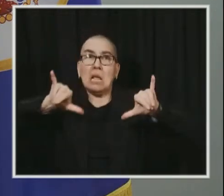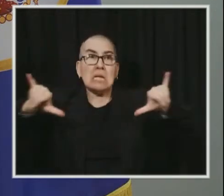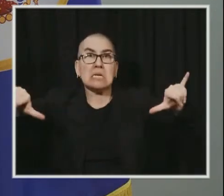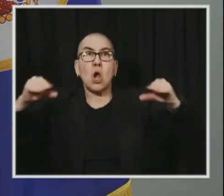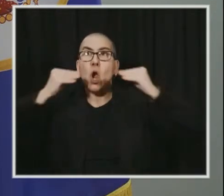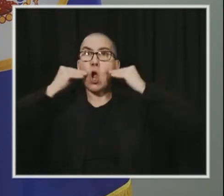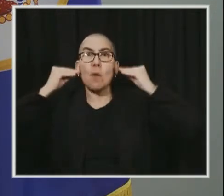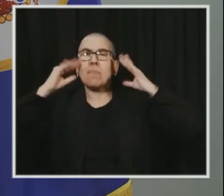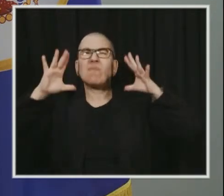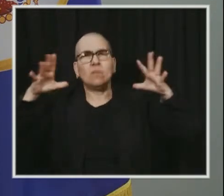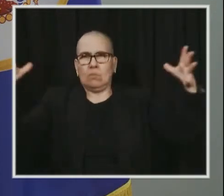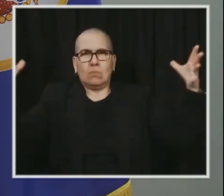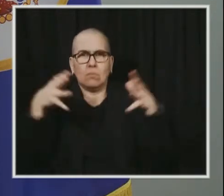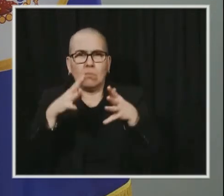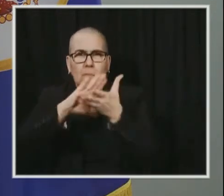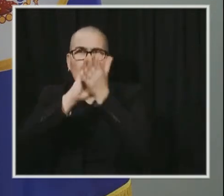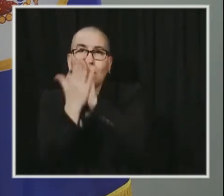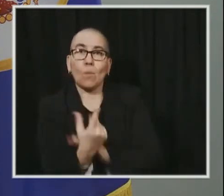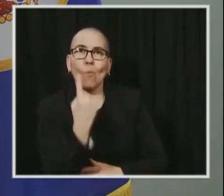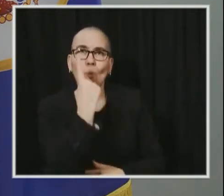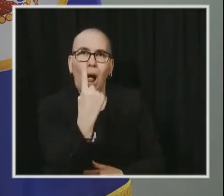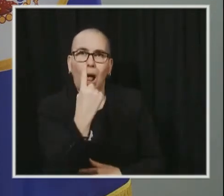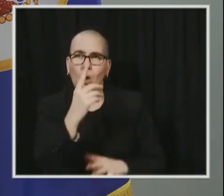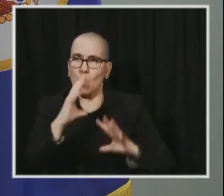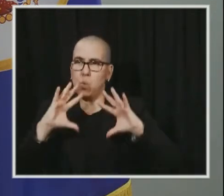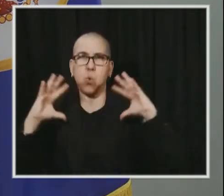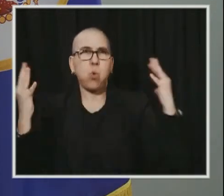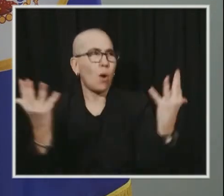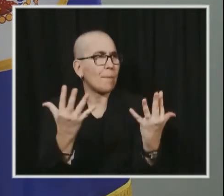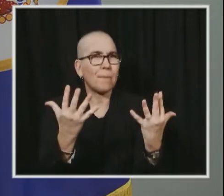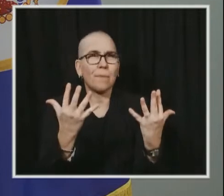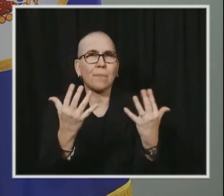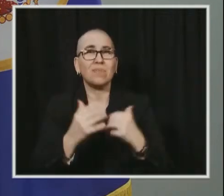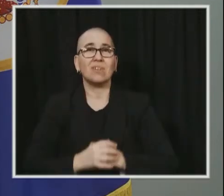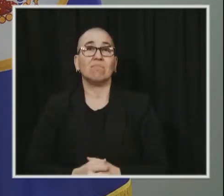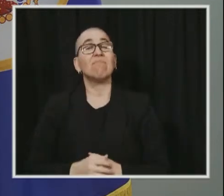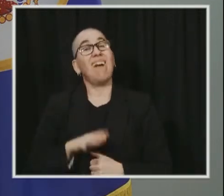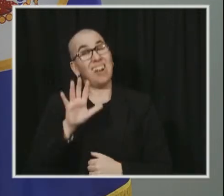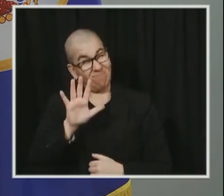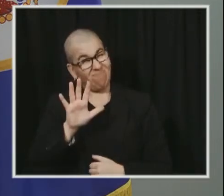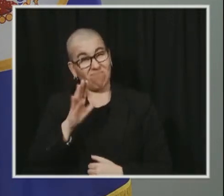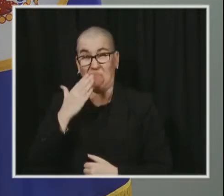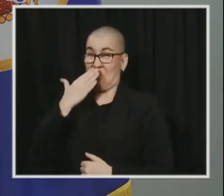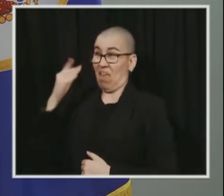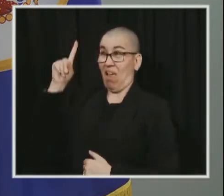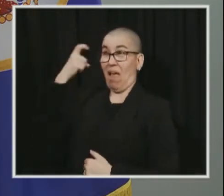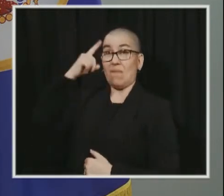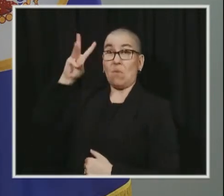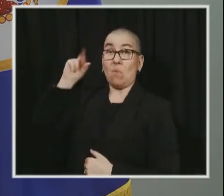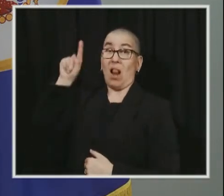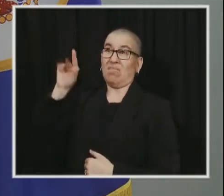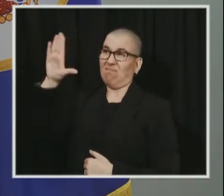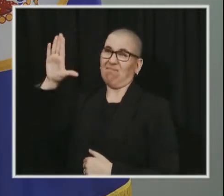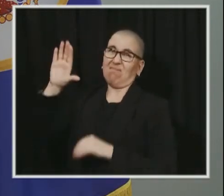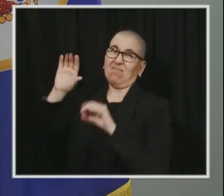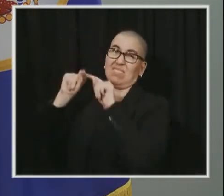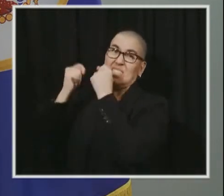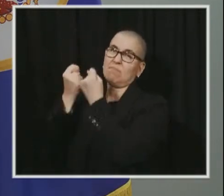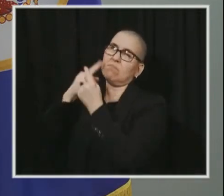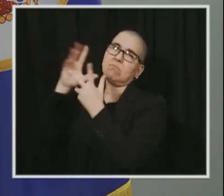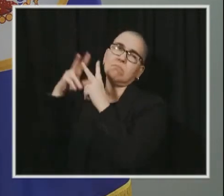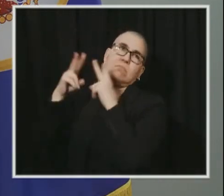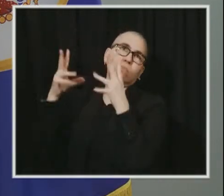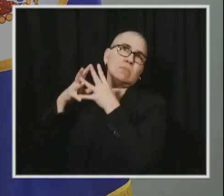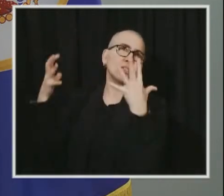on behalf of every Minnesotan. I'm also grateful to the governor and his team for our continued partnership. We're making great headway,